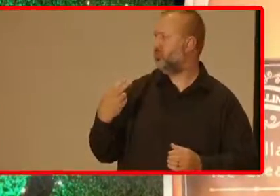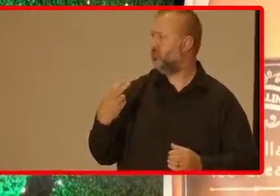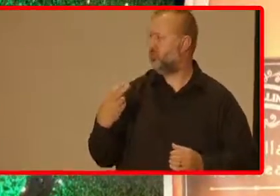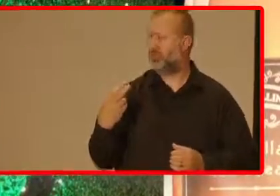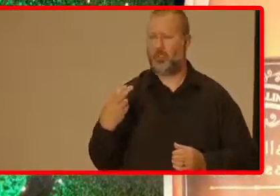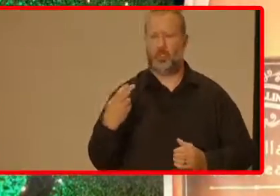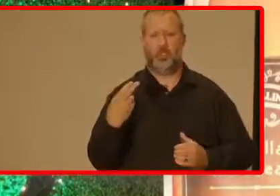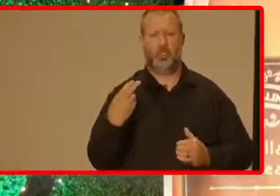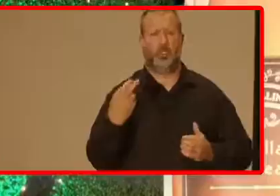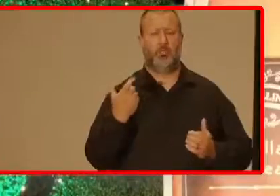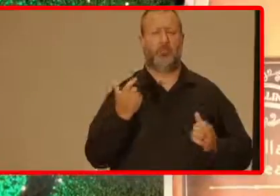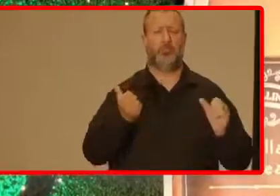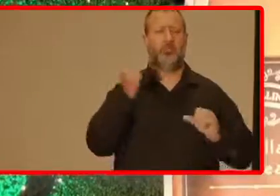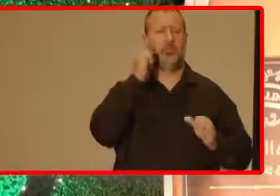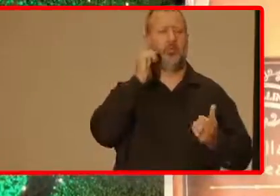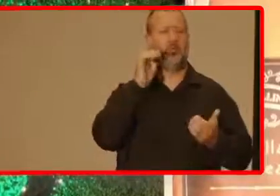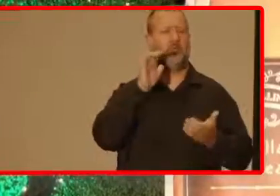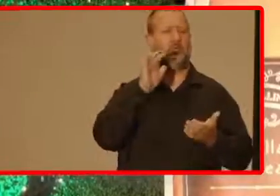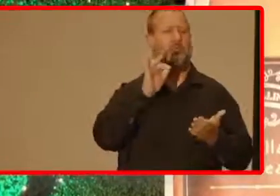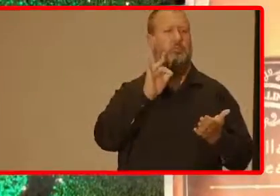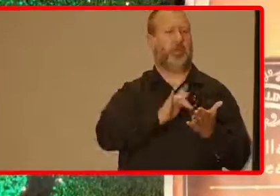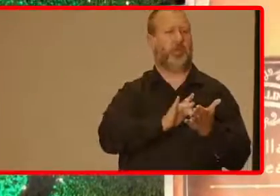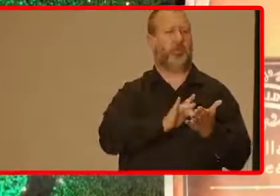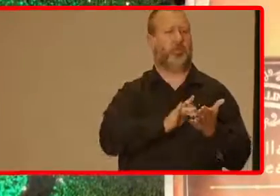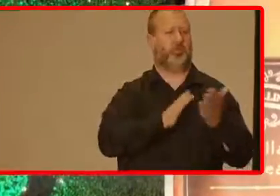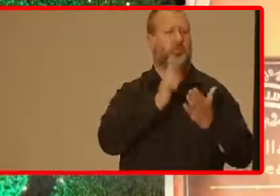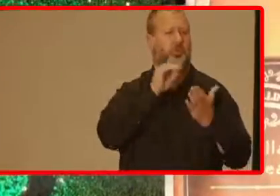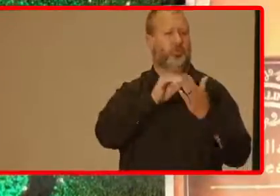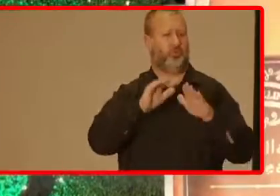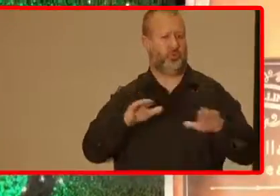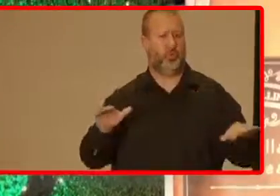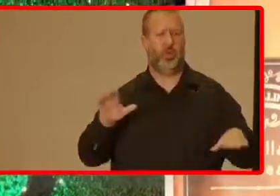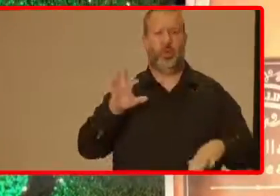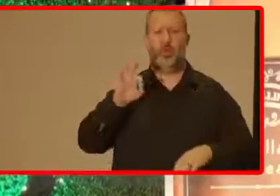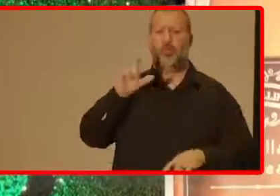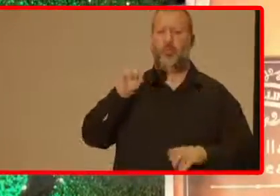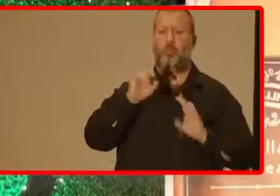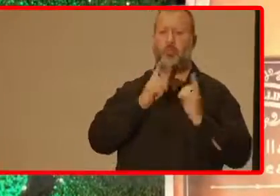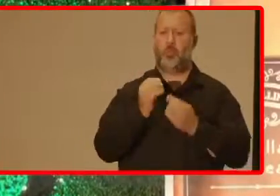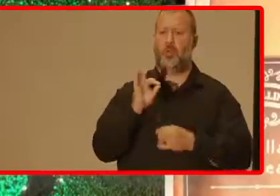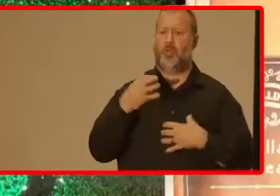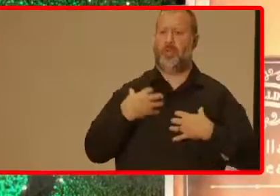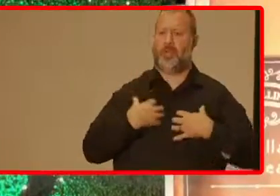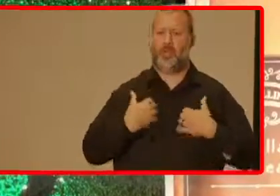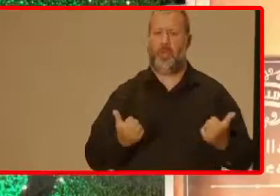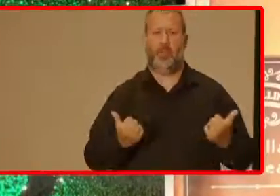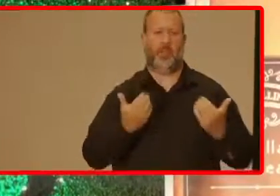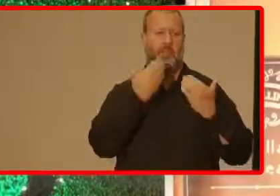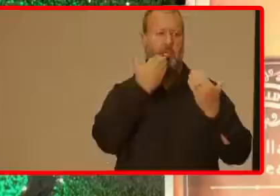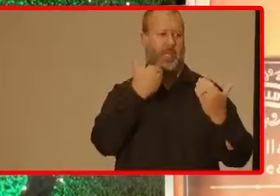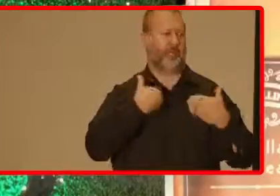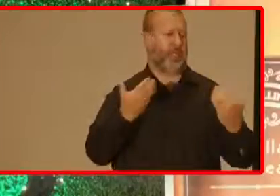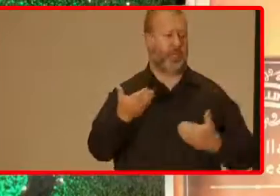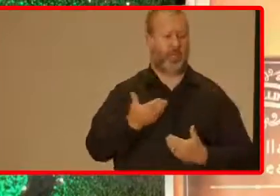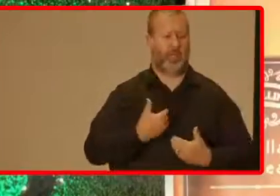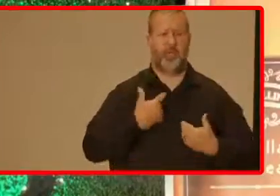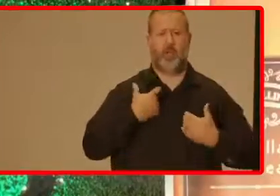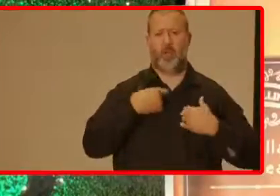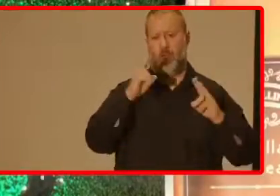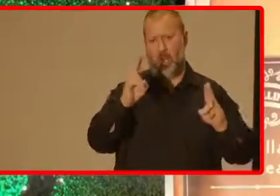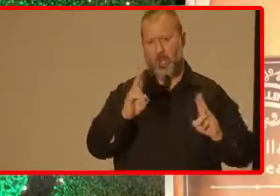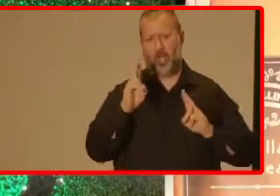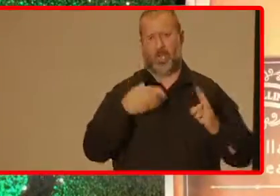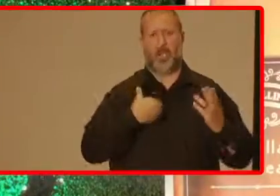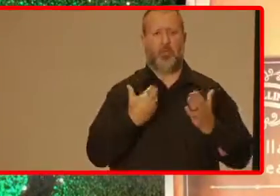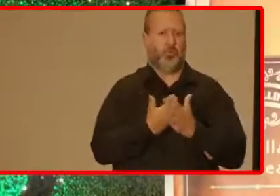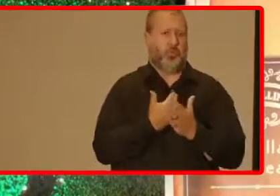for Children's Medical Services, and I'm here representing the Florida Department of Health this evening. So thanks for having me. It's a real honor. I'm new to